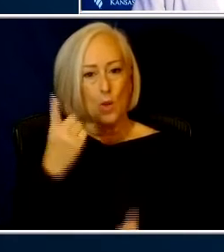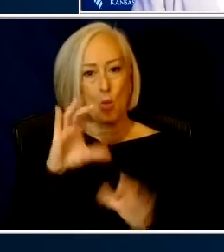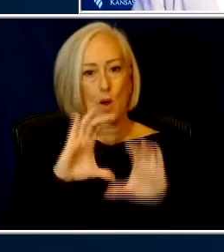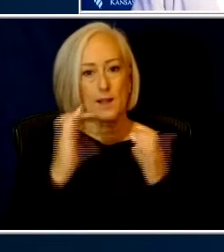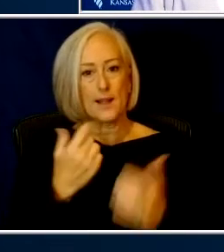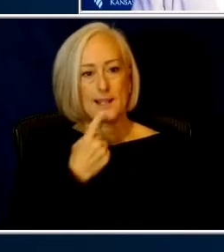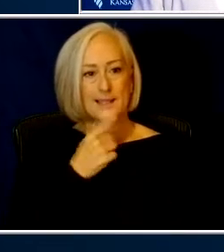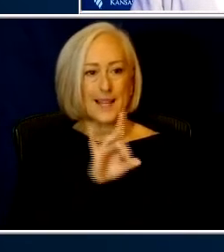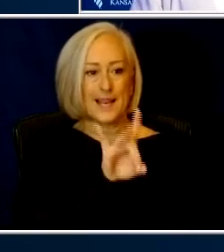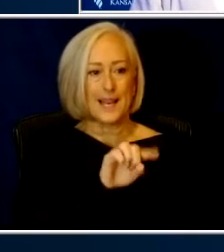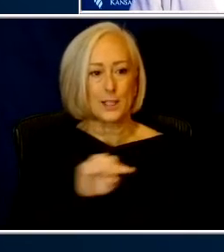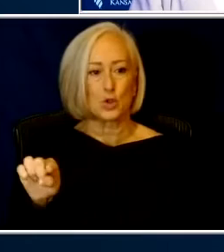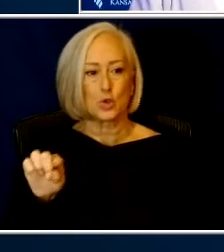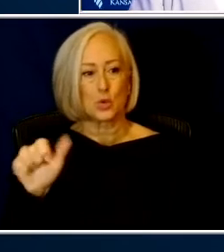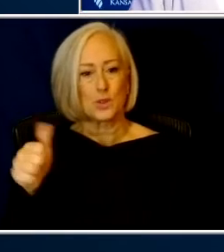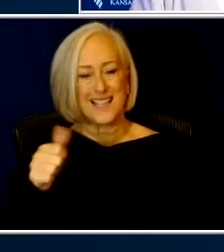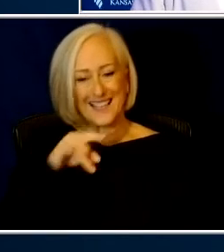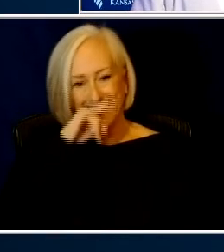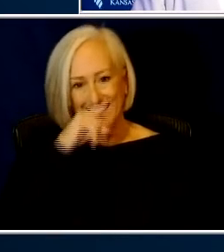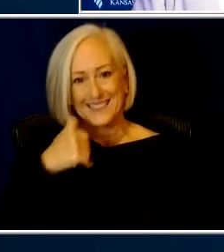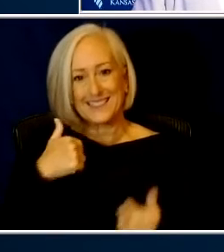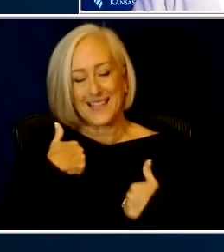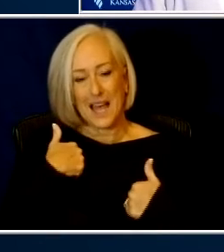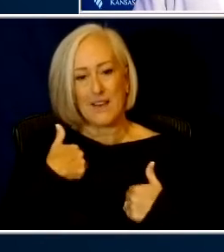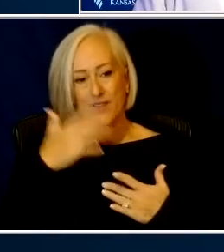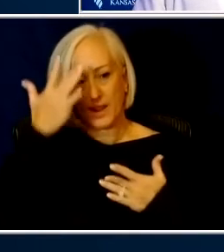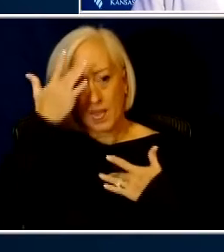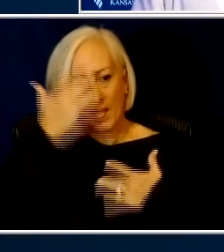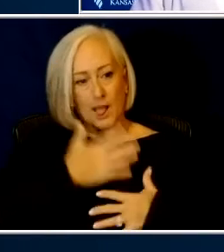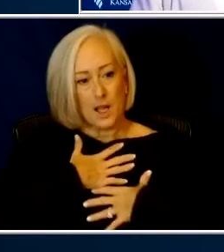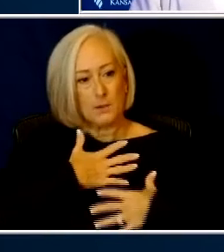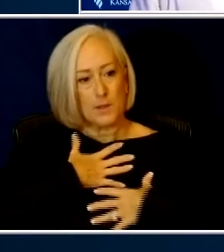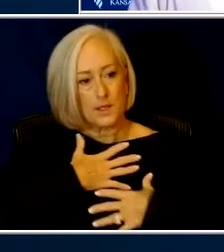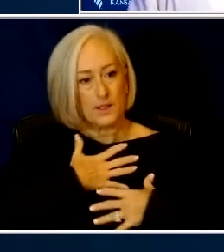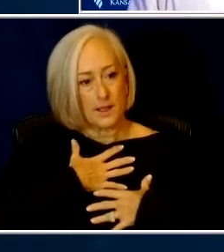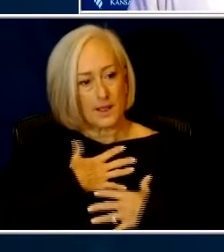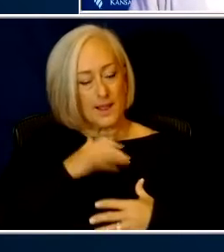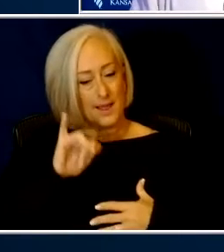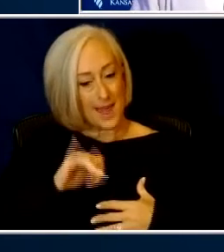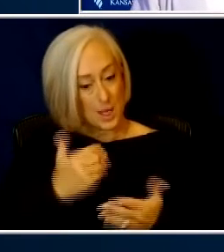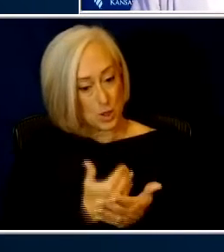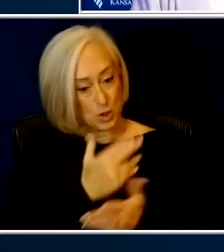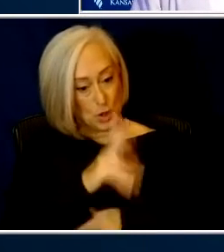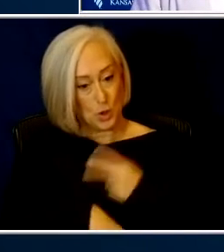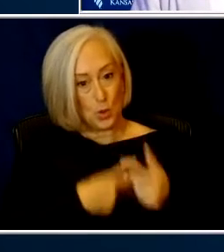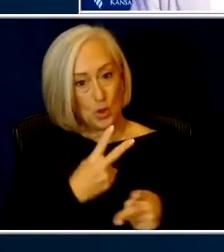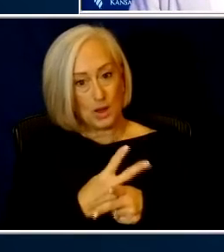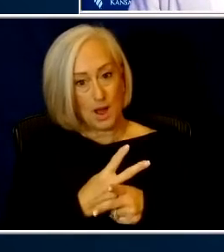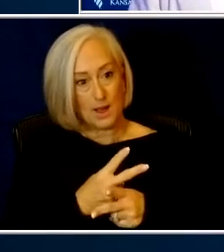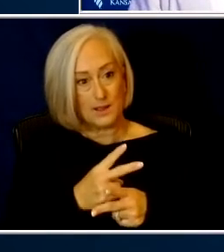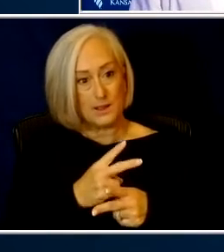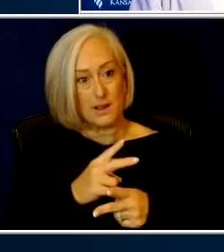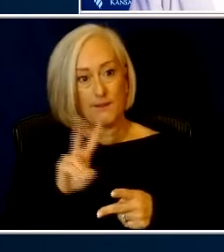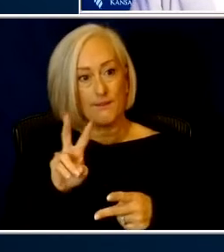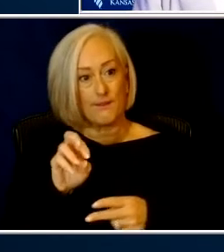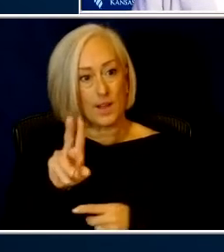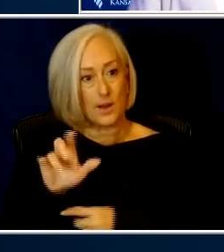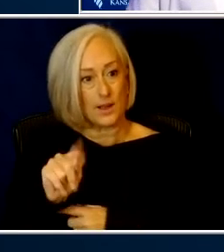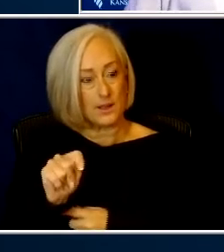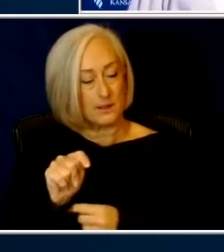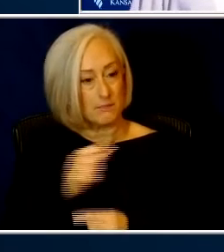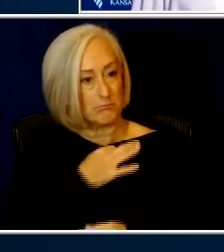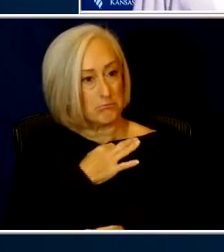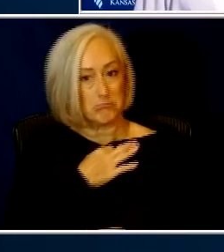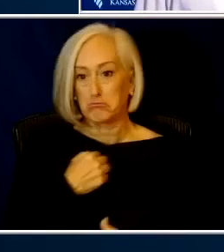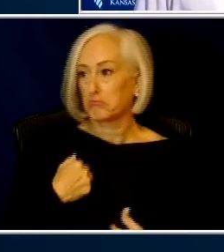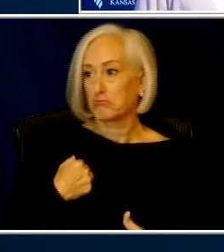possibly having this. She was wondering, could this be one of the new variants that's going around? Okay, Hawkeye, I got to tell you, I've not heard about that new variant